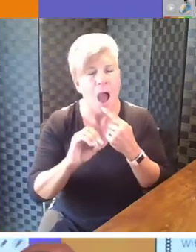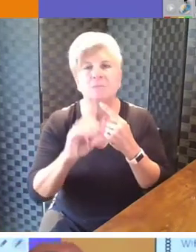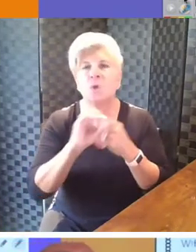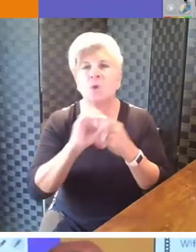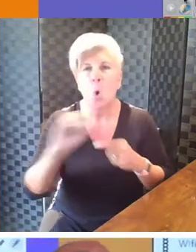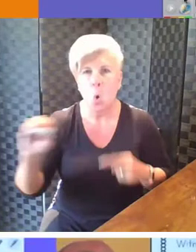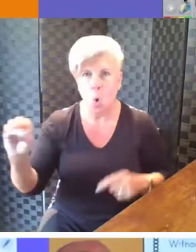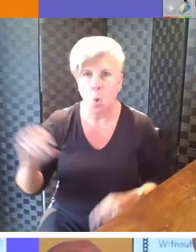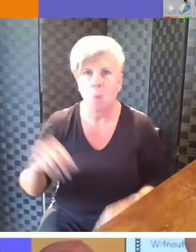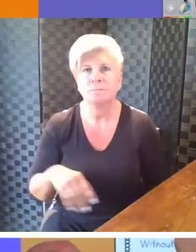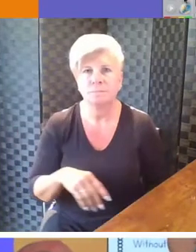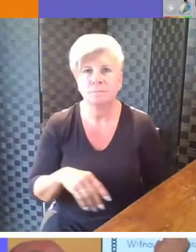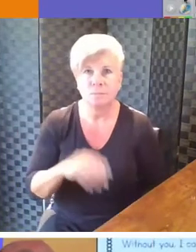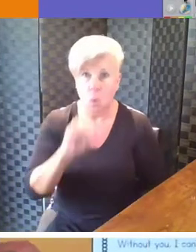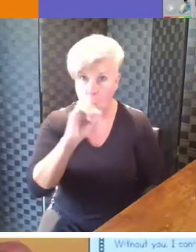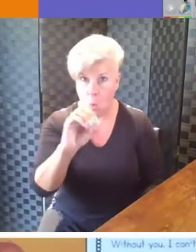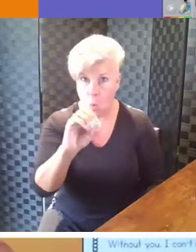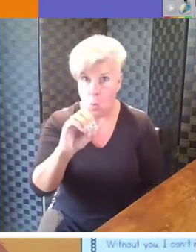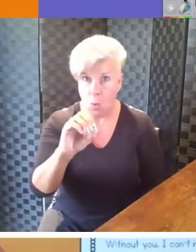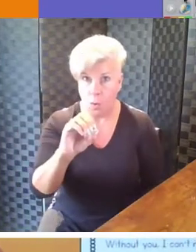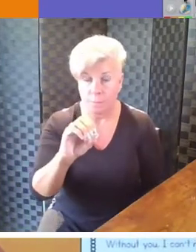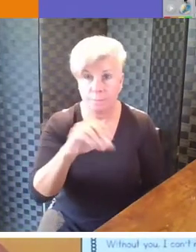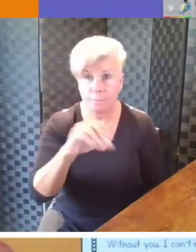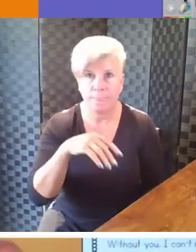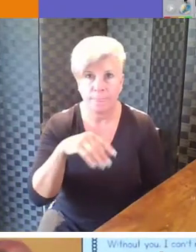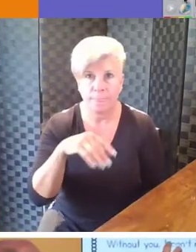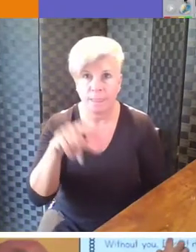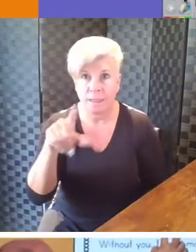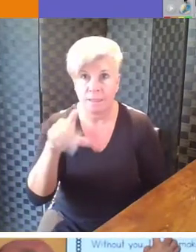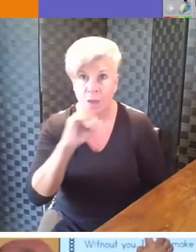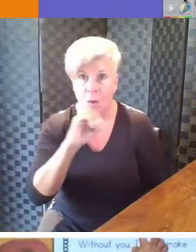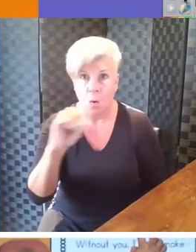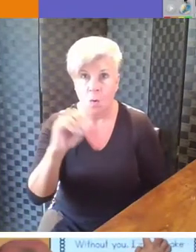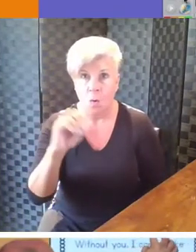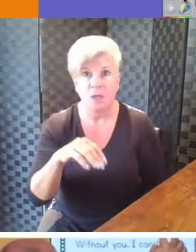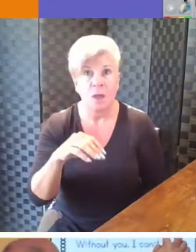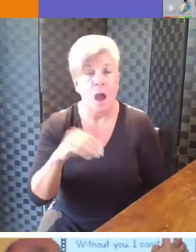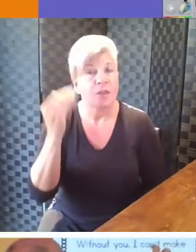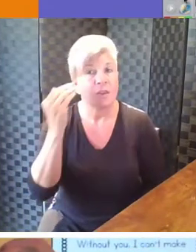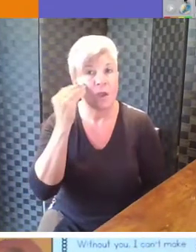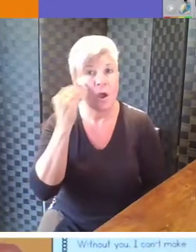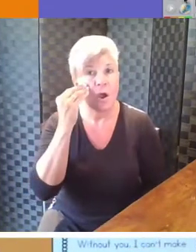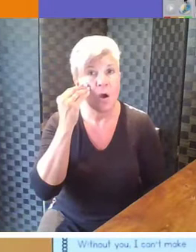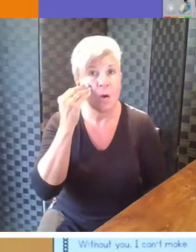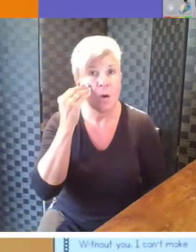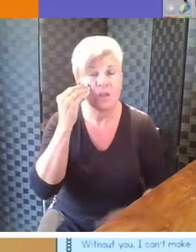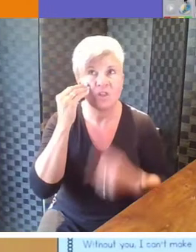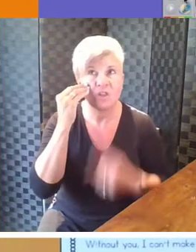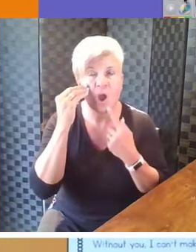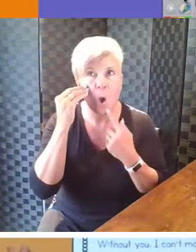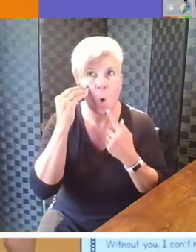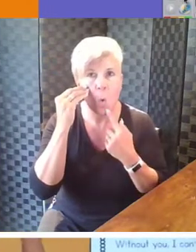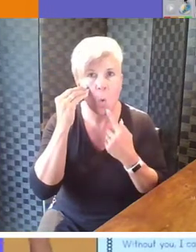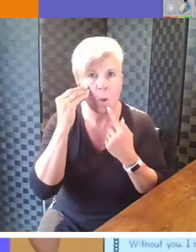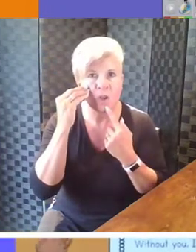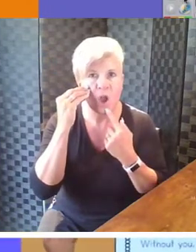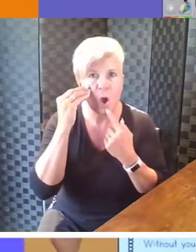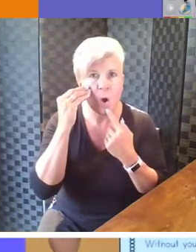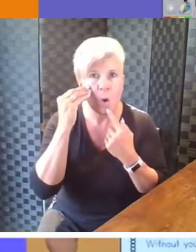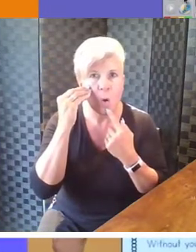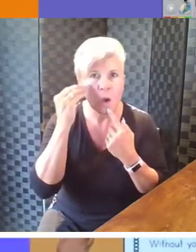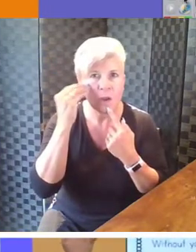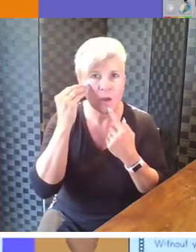O. So here's the O. Here's the first word that rhymes. No. Look at